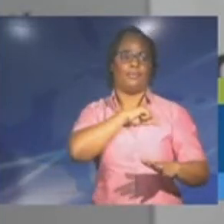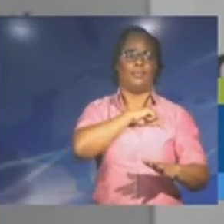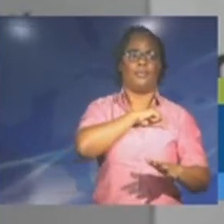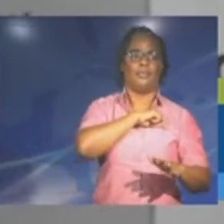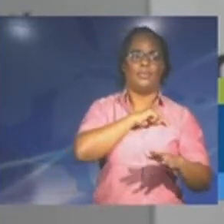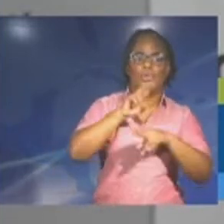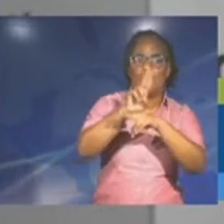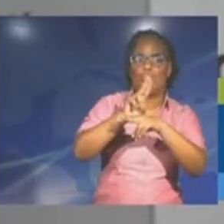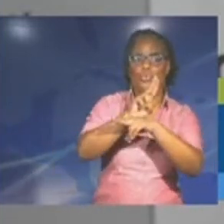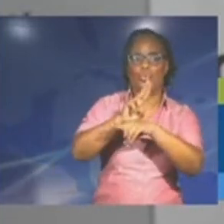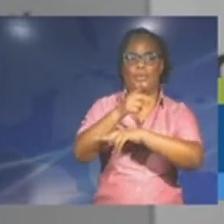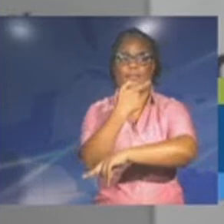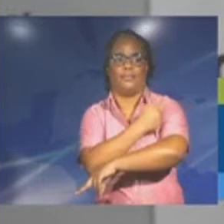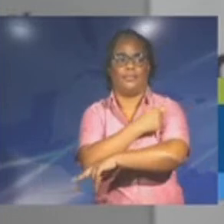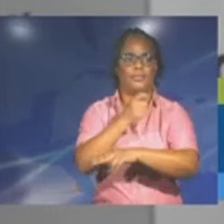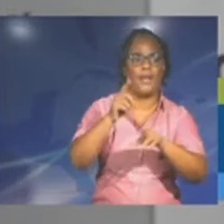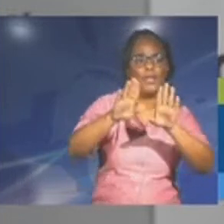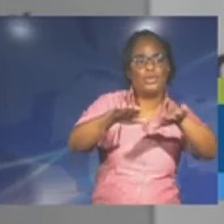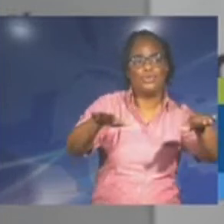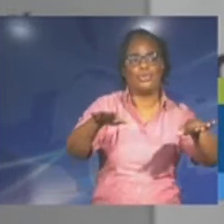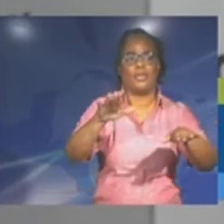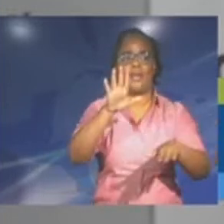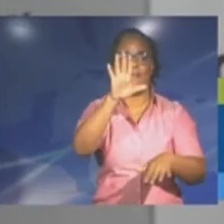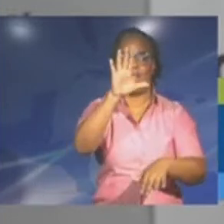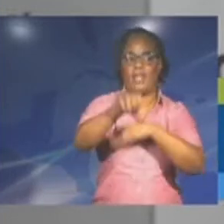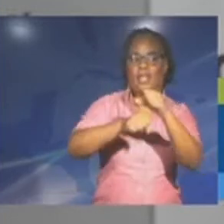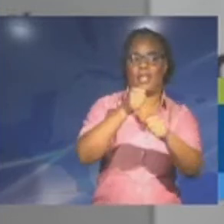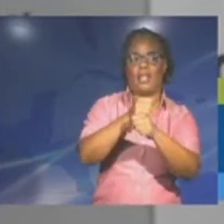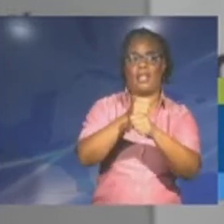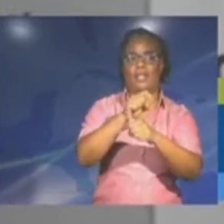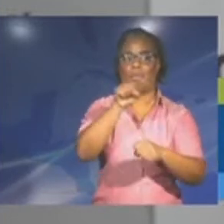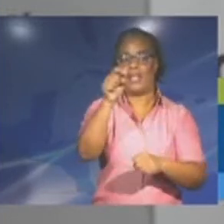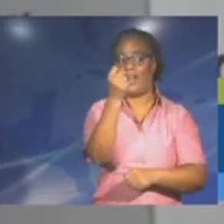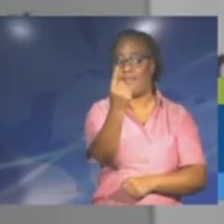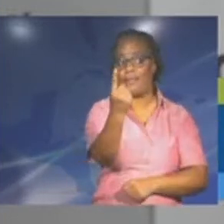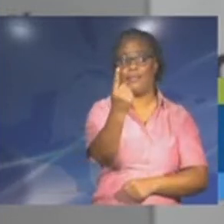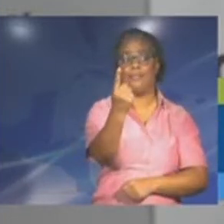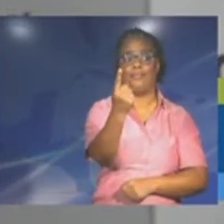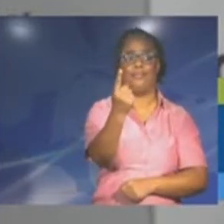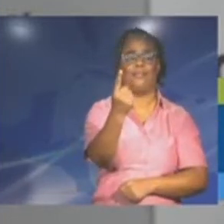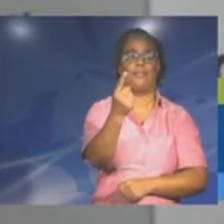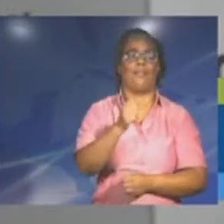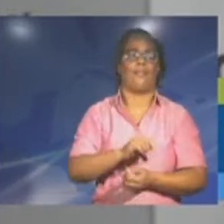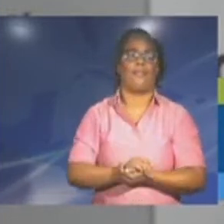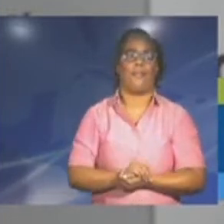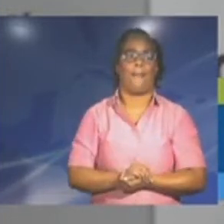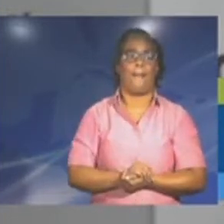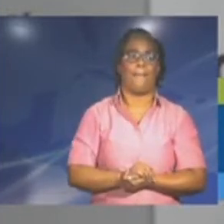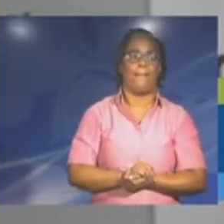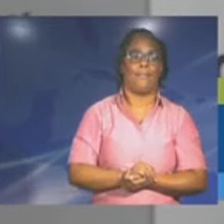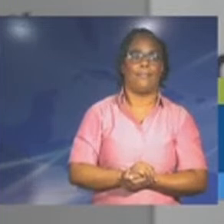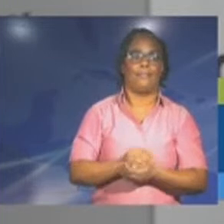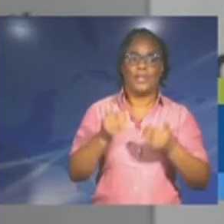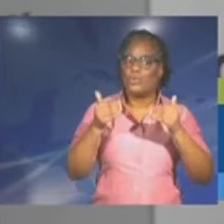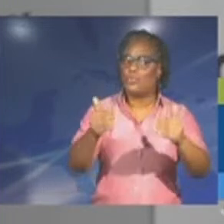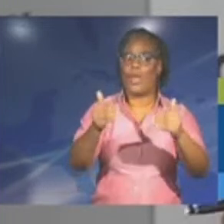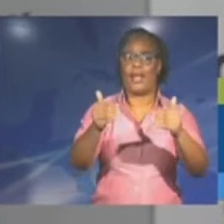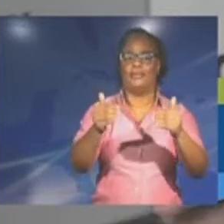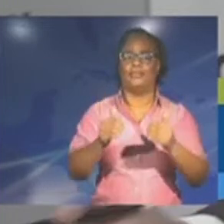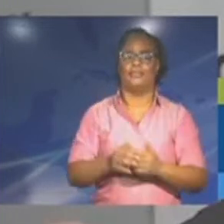doses are well trained, and it's a small tweak in terms of the dosing that is required. In terms of the time